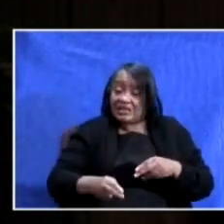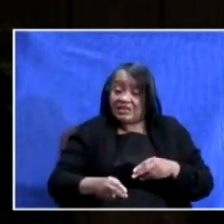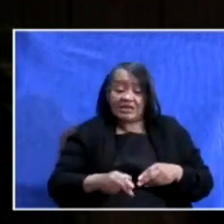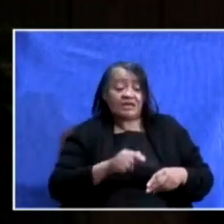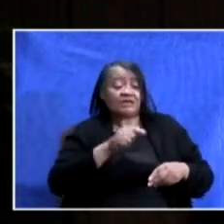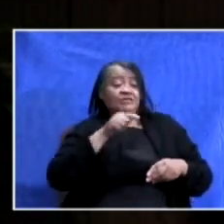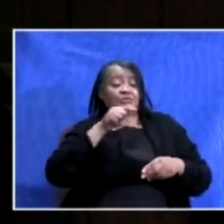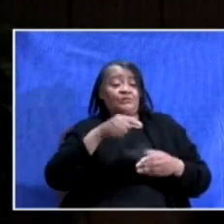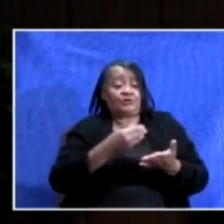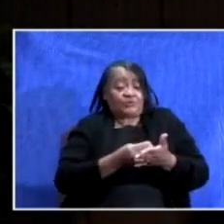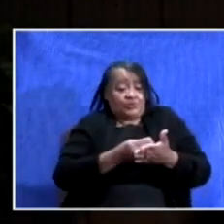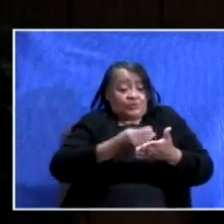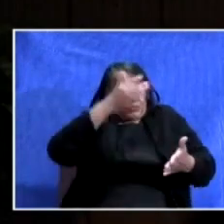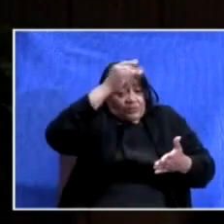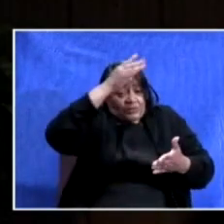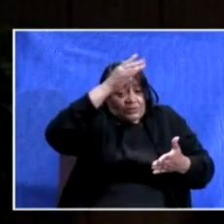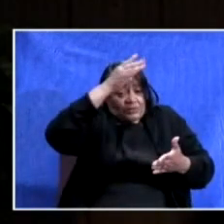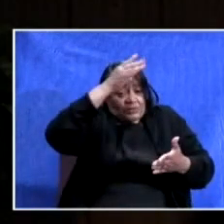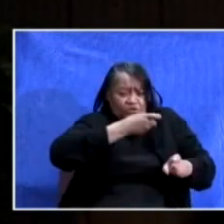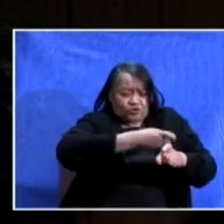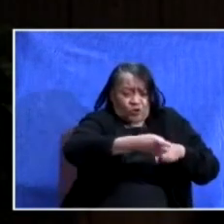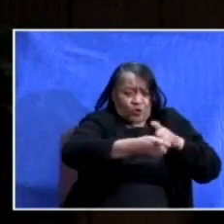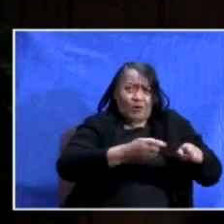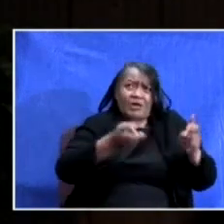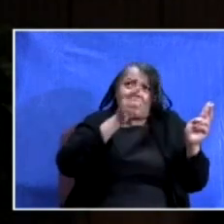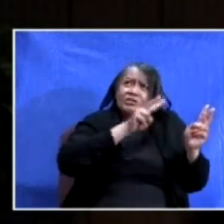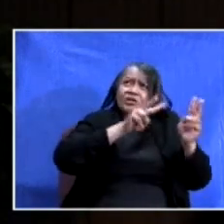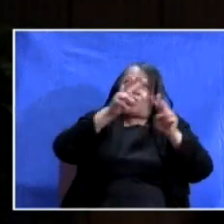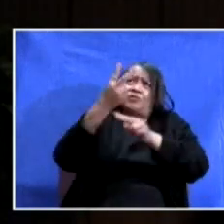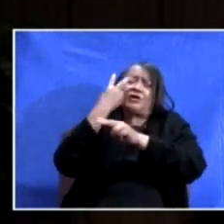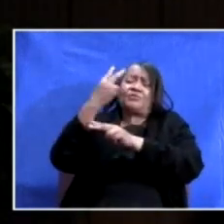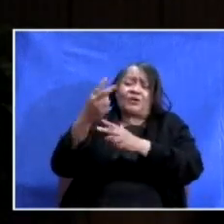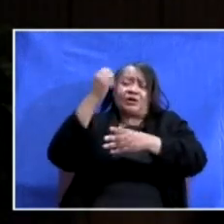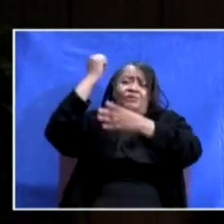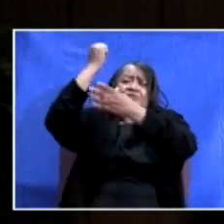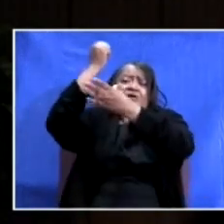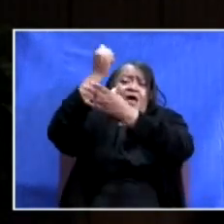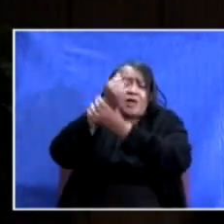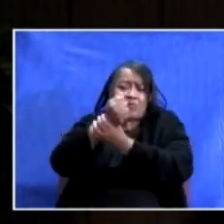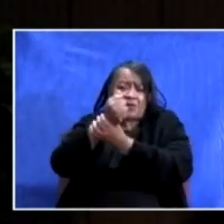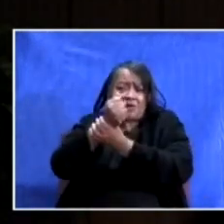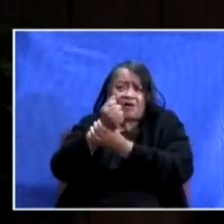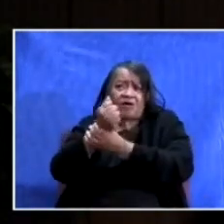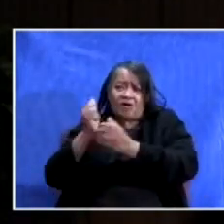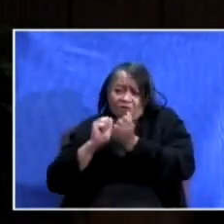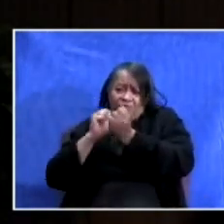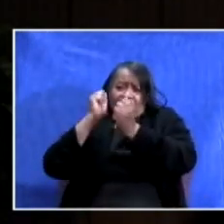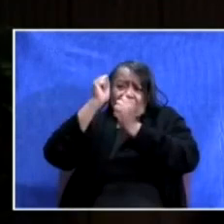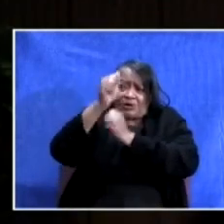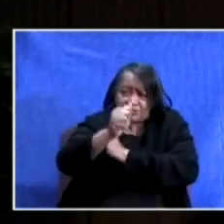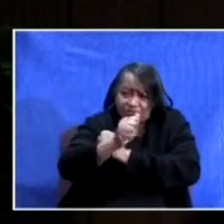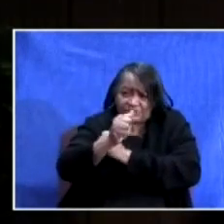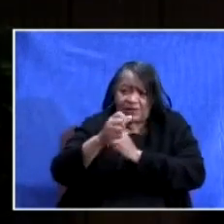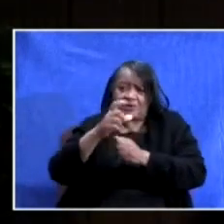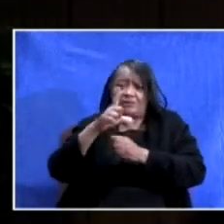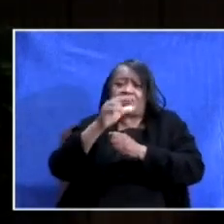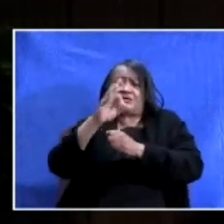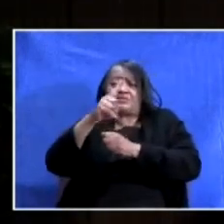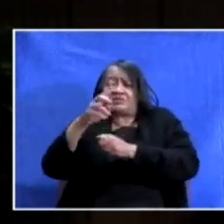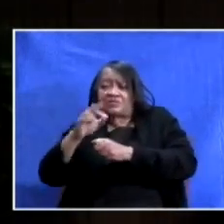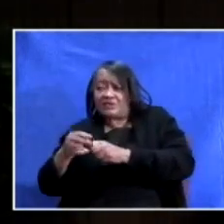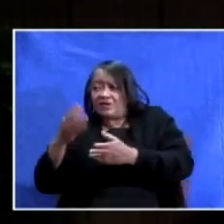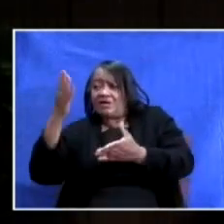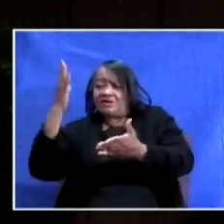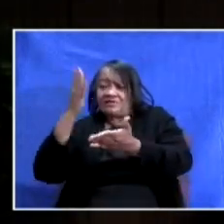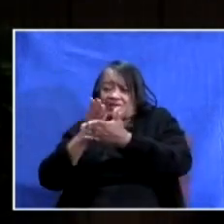where he, the rich man, was in torment, he looked up and saw Abraham afar away and Lazarus stopped by